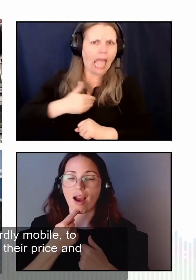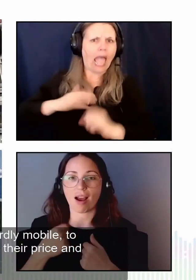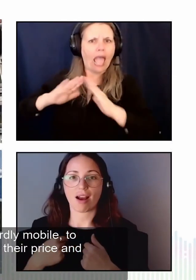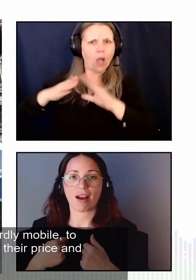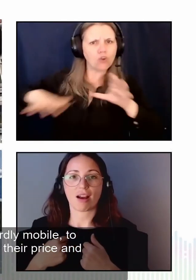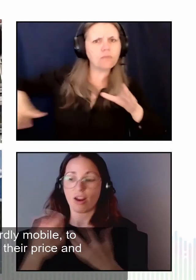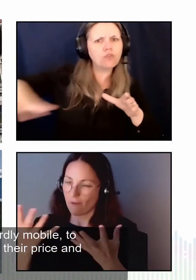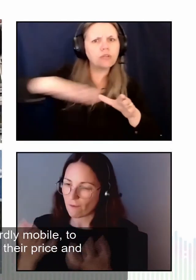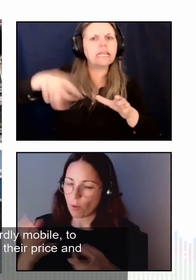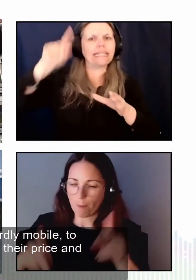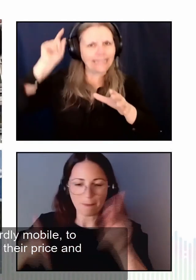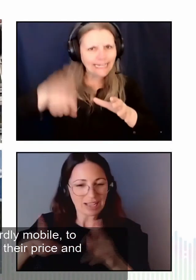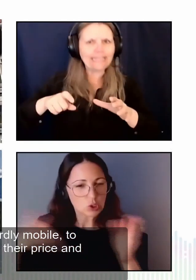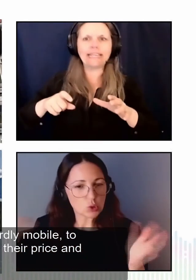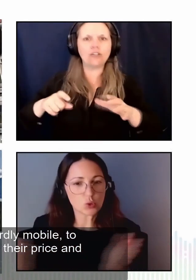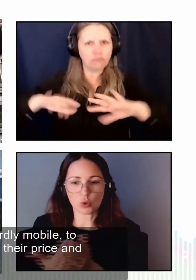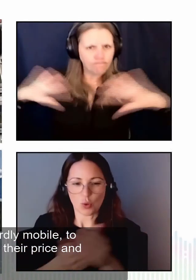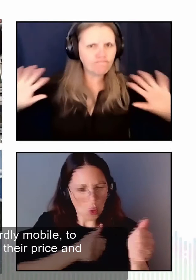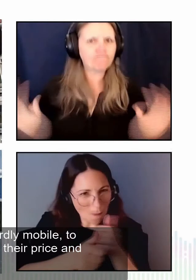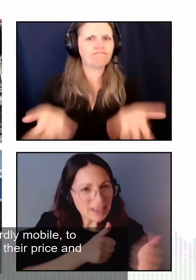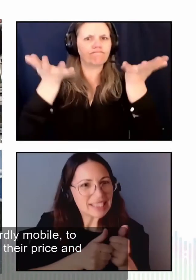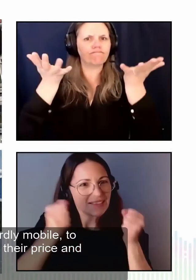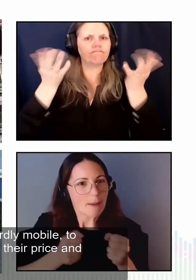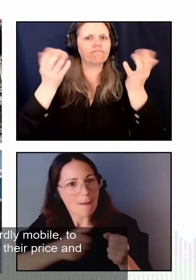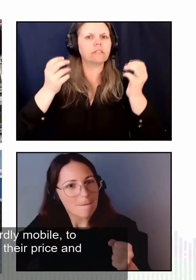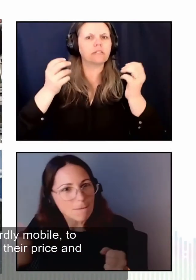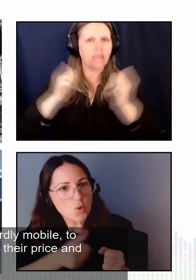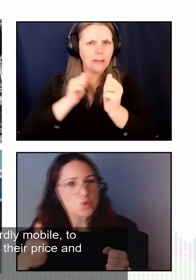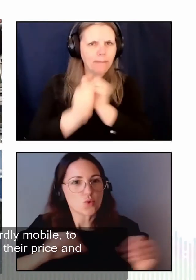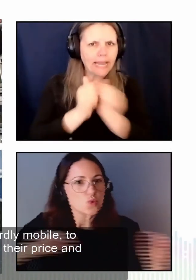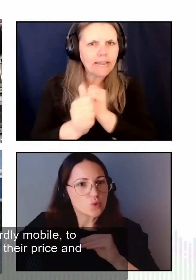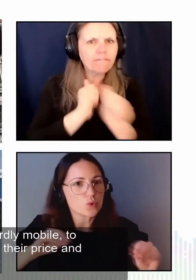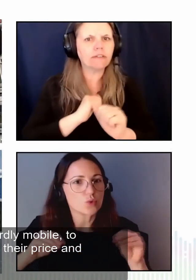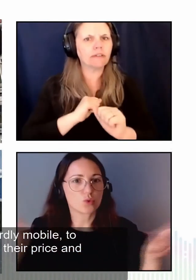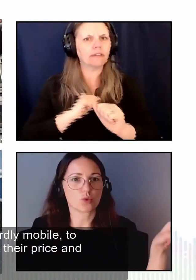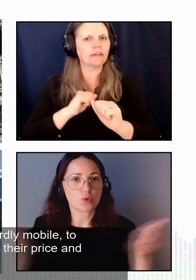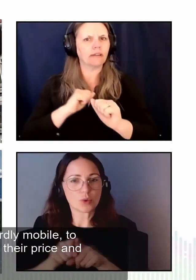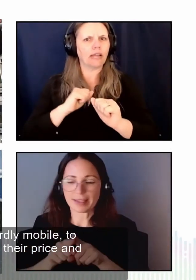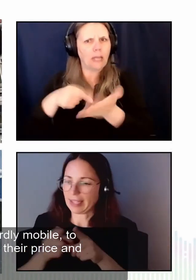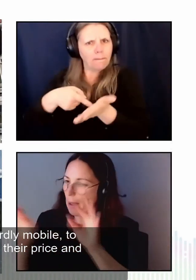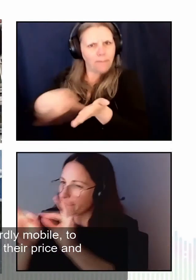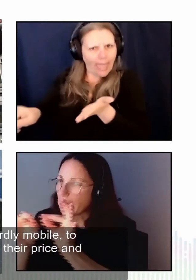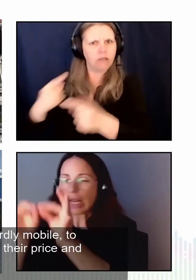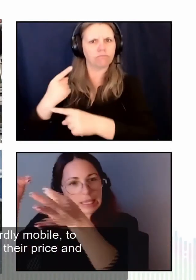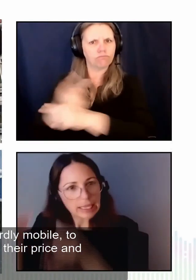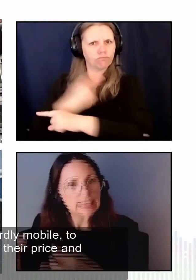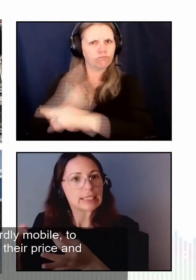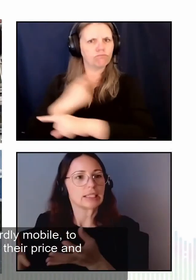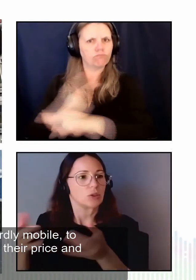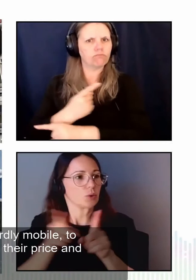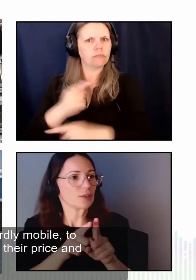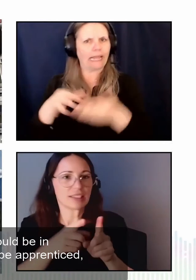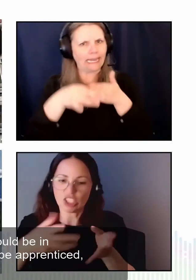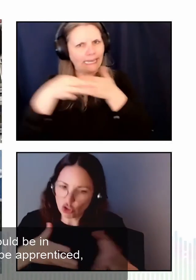competitive, to go out there and to name their price and to write their own ticket. I believe that about